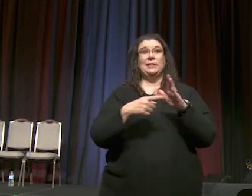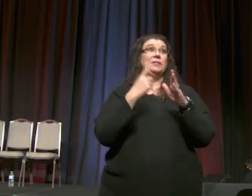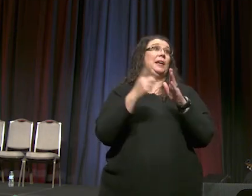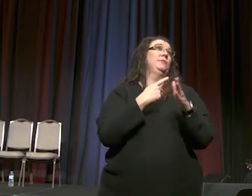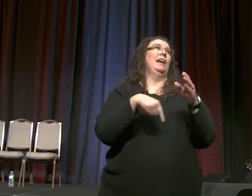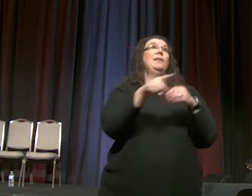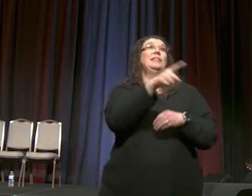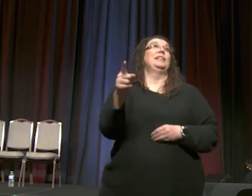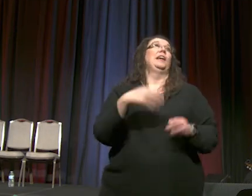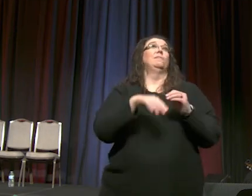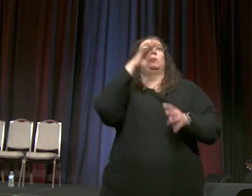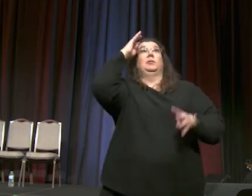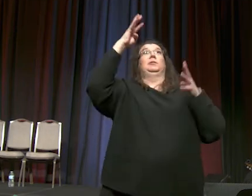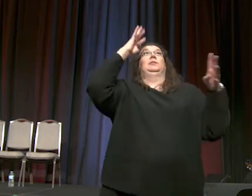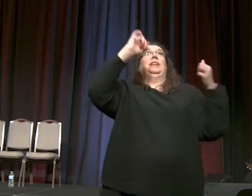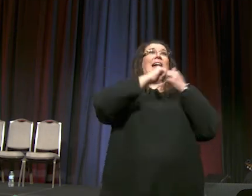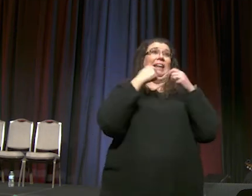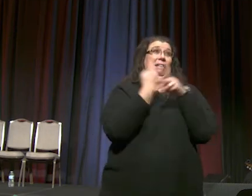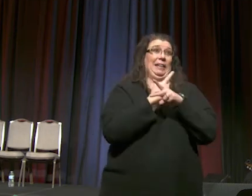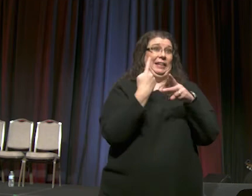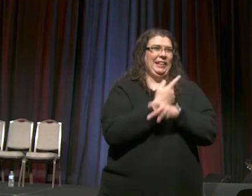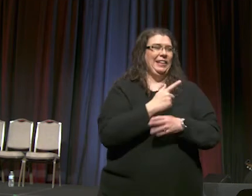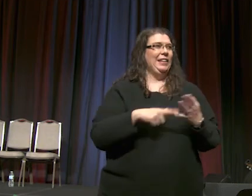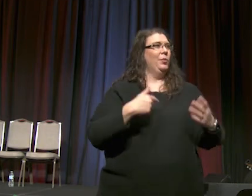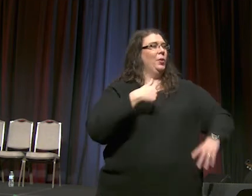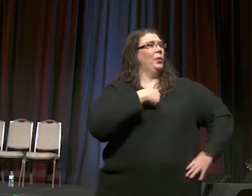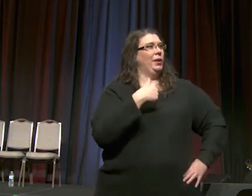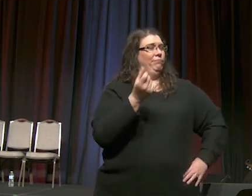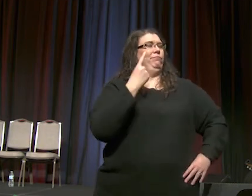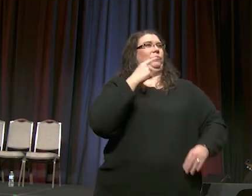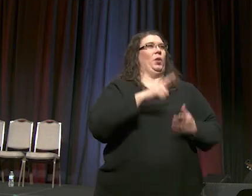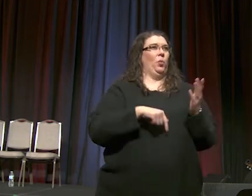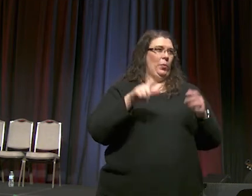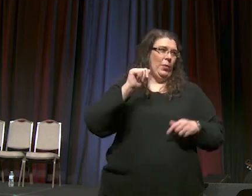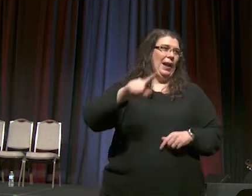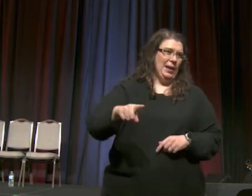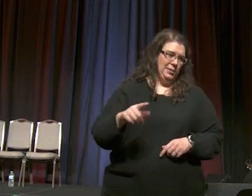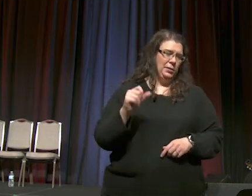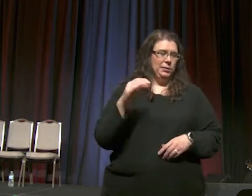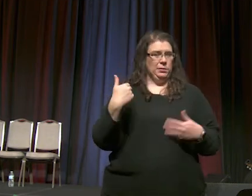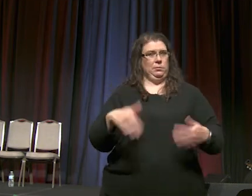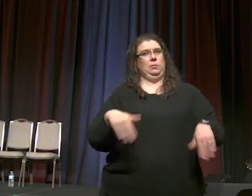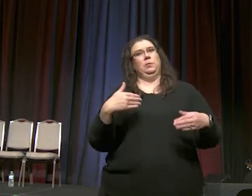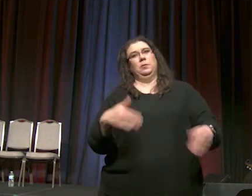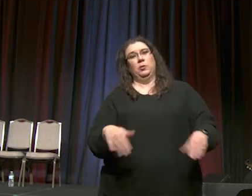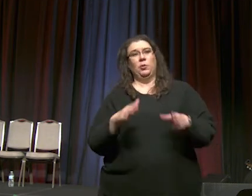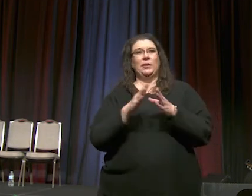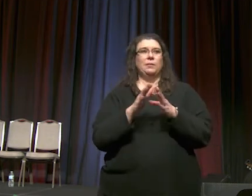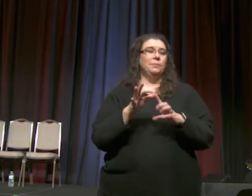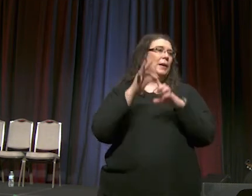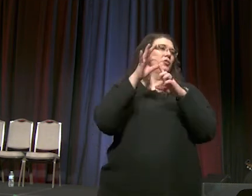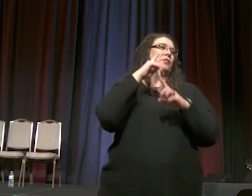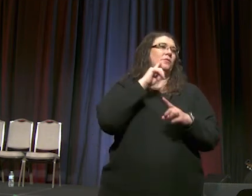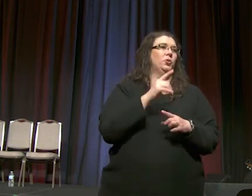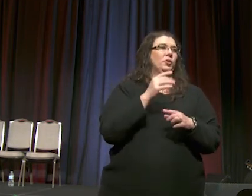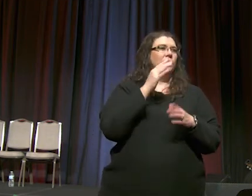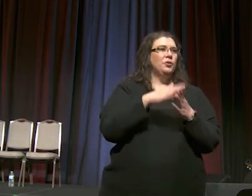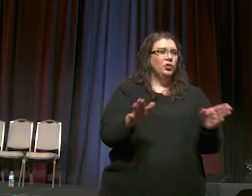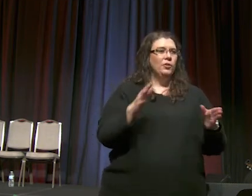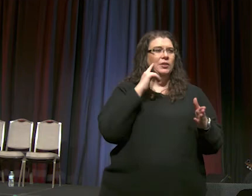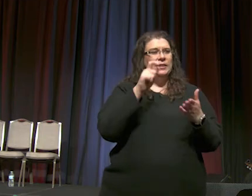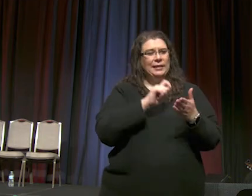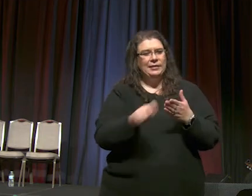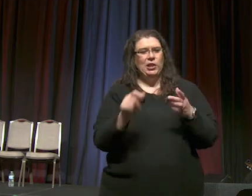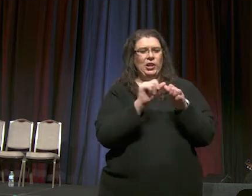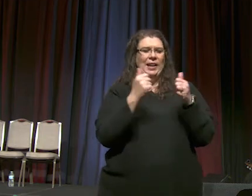even more creative in how to do it than we understood what we were asking. So especially to the general secretaries and those agency staff,